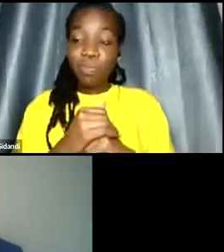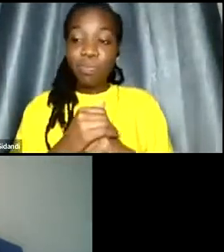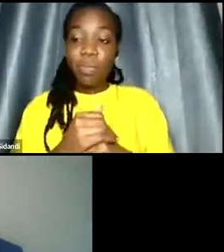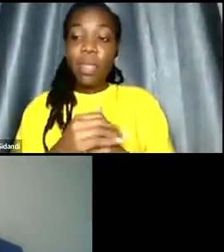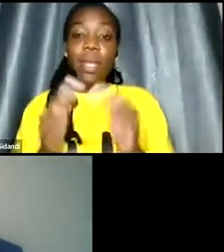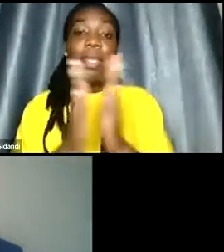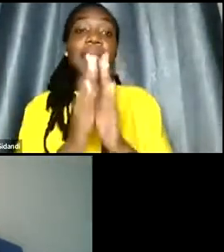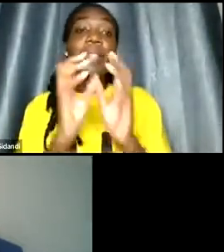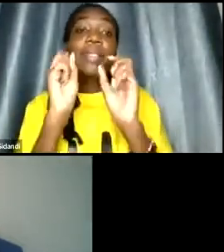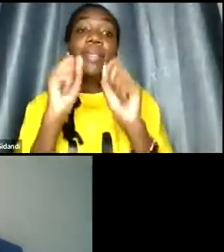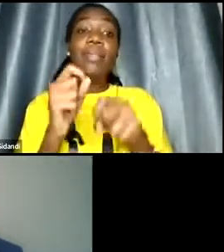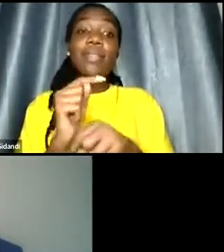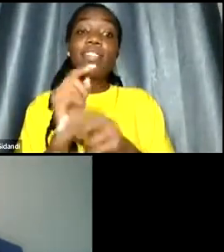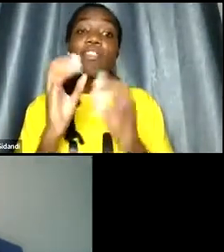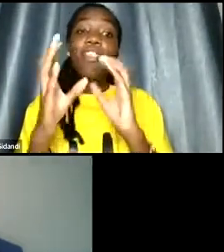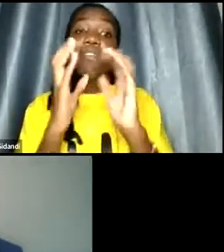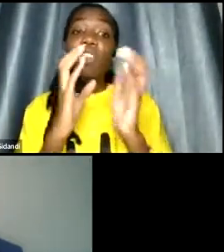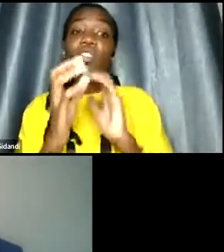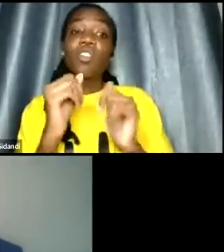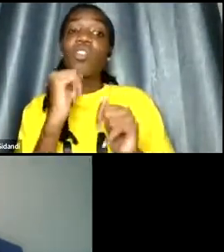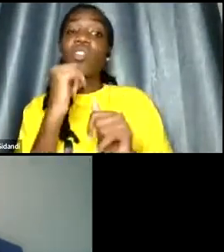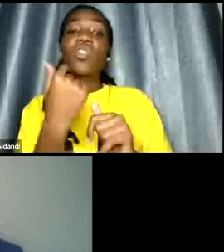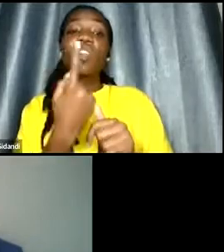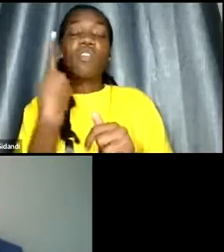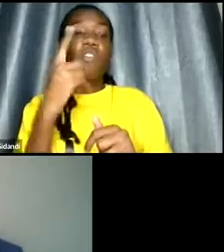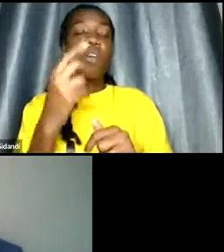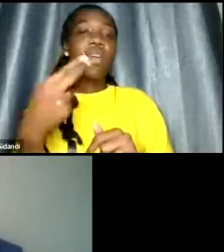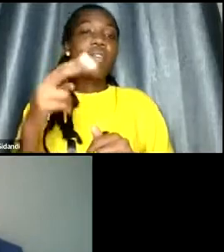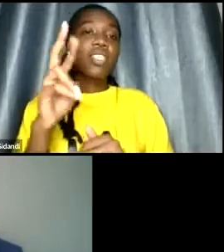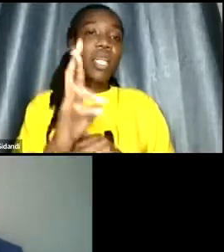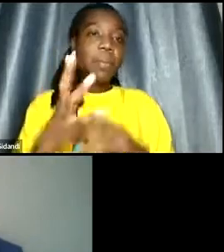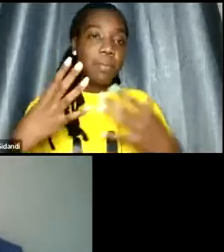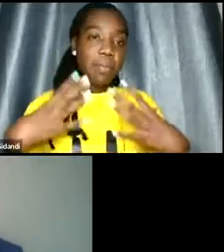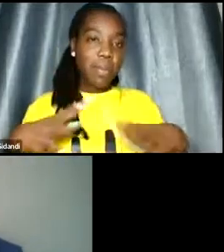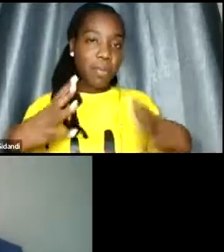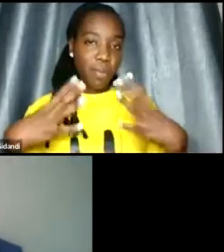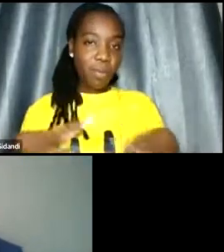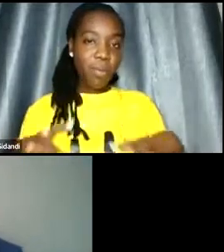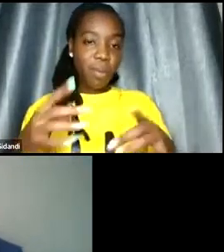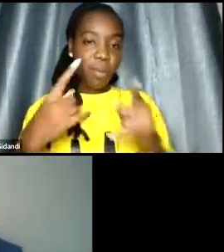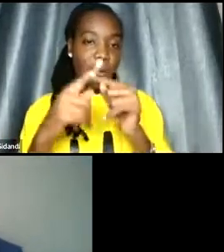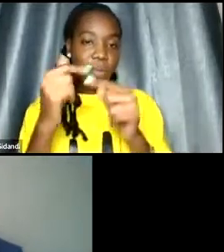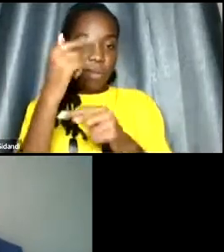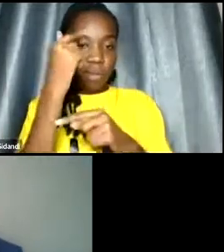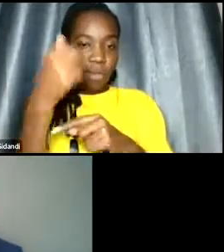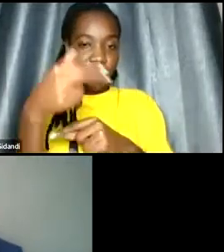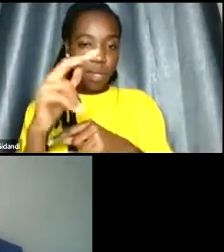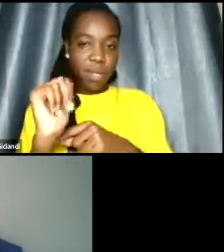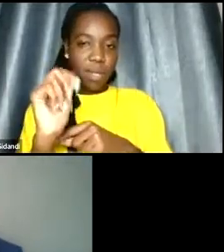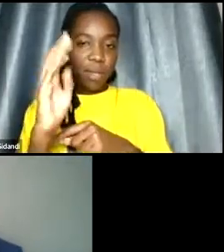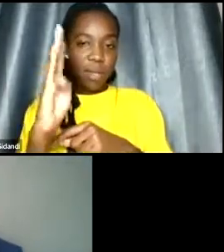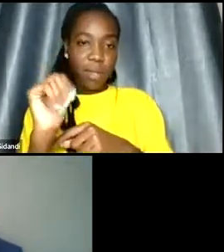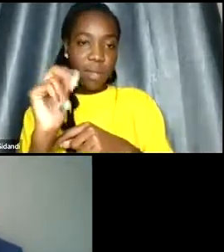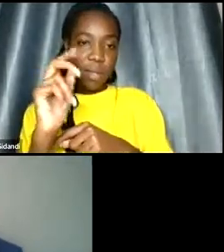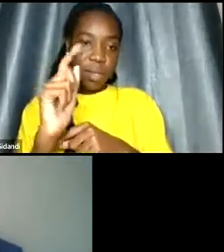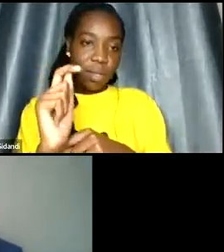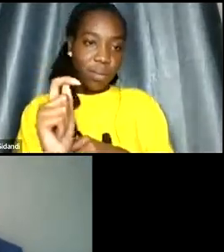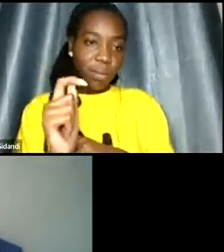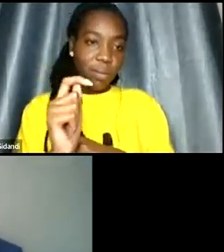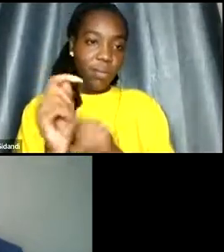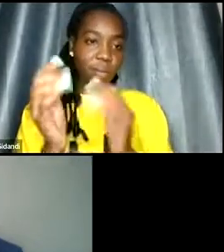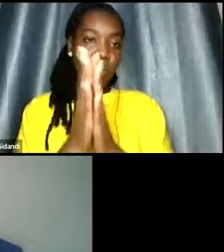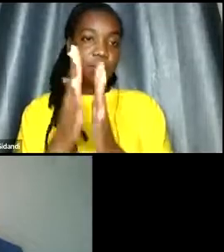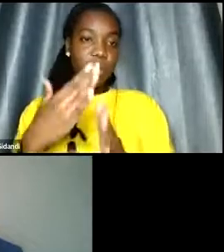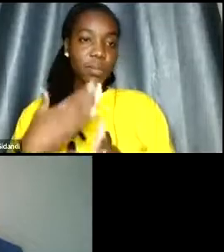yes, this conversation is not only for HR people. It is just because Herbert and I happen to be in the HR